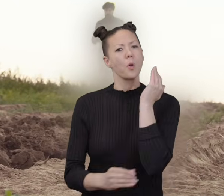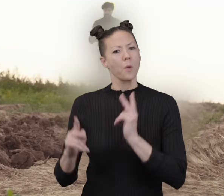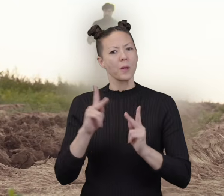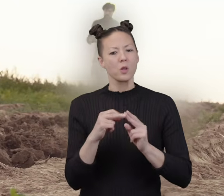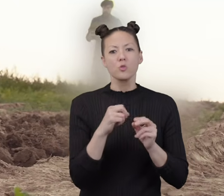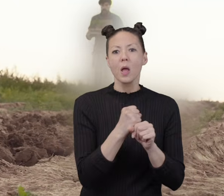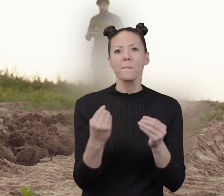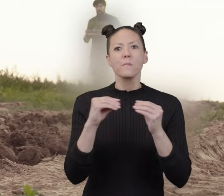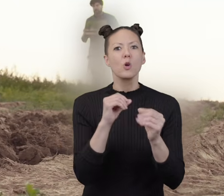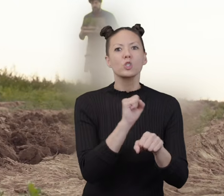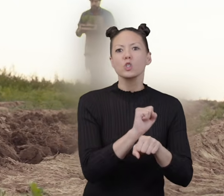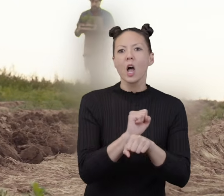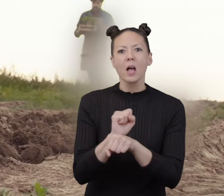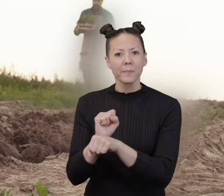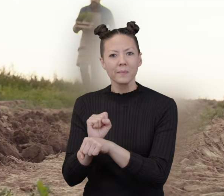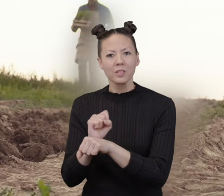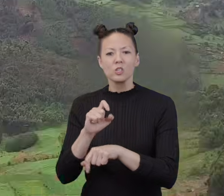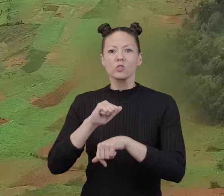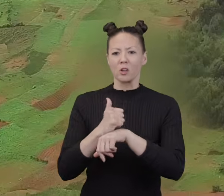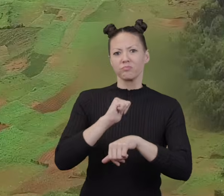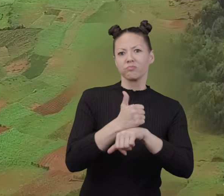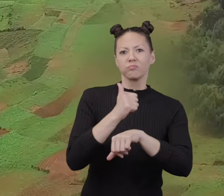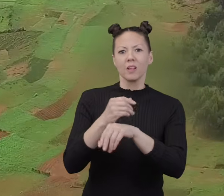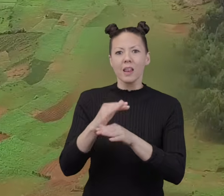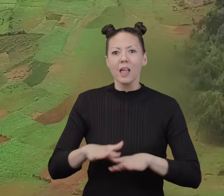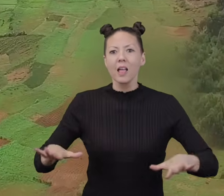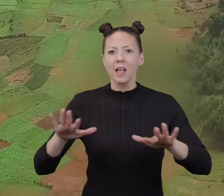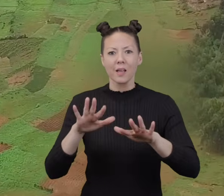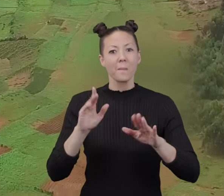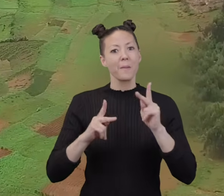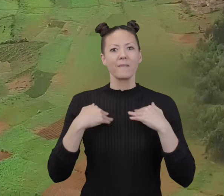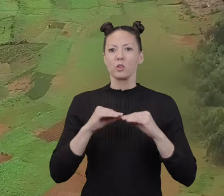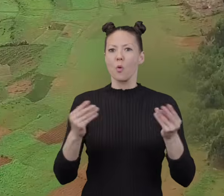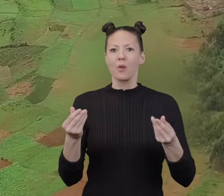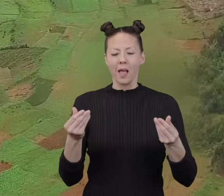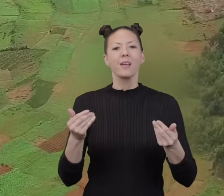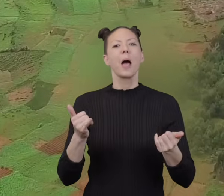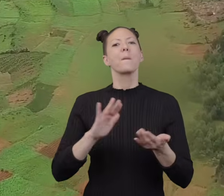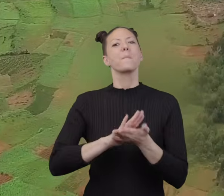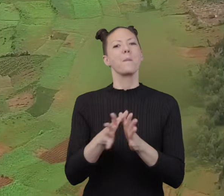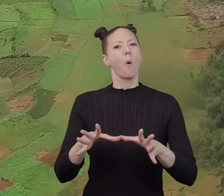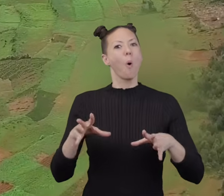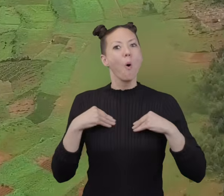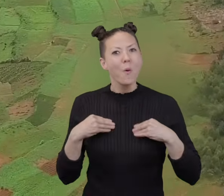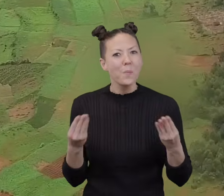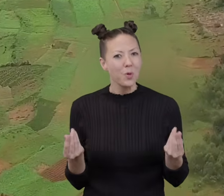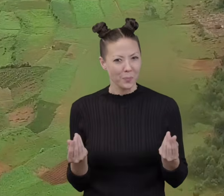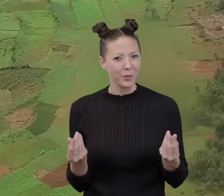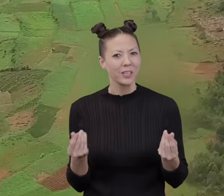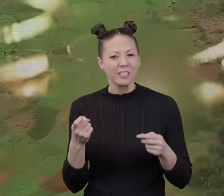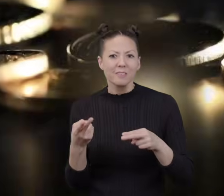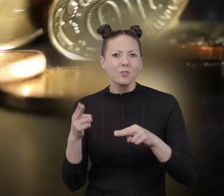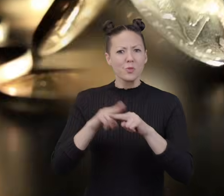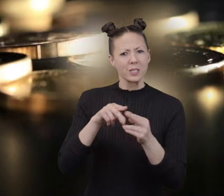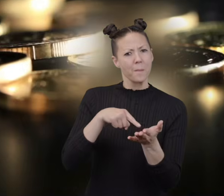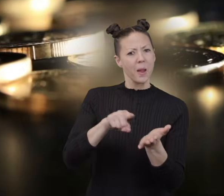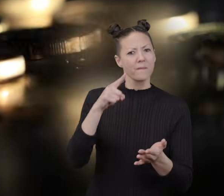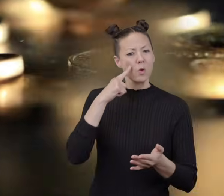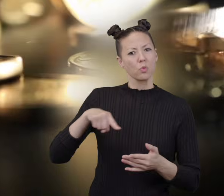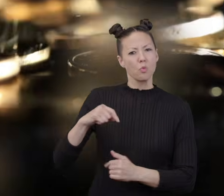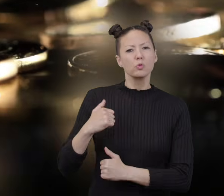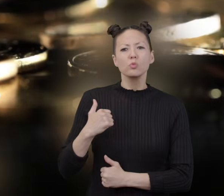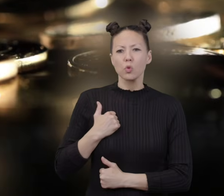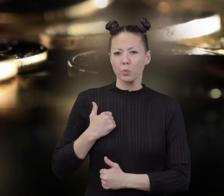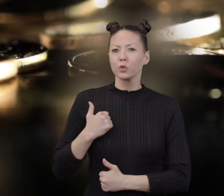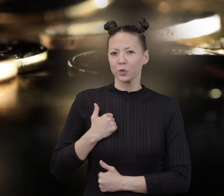poor by creating more jobs. He started colonies where people without land could own property. And he increased